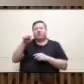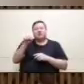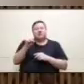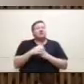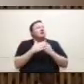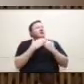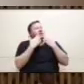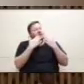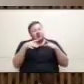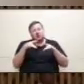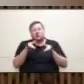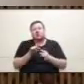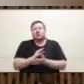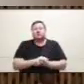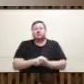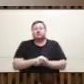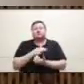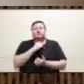Thank you, Chair.